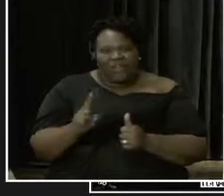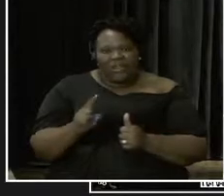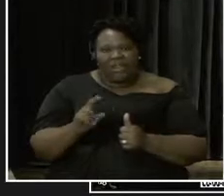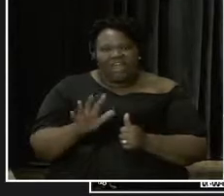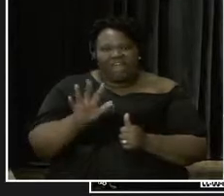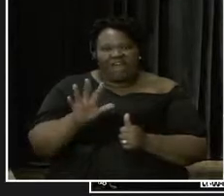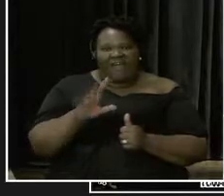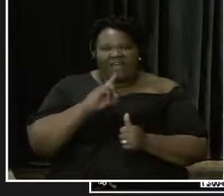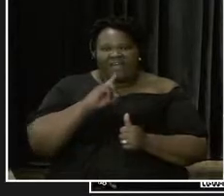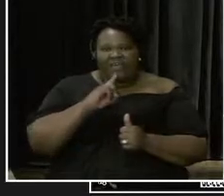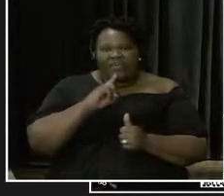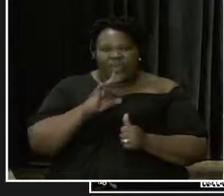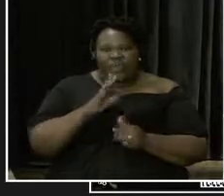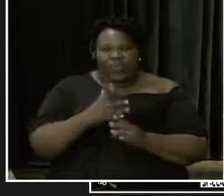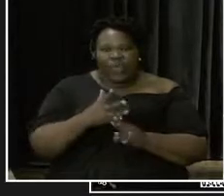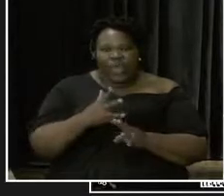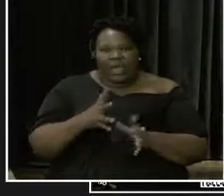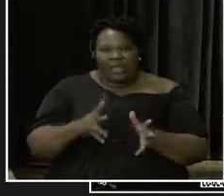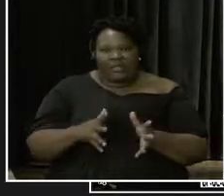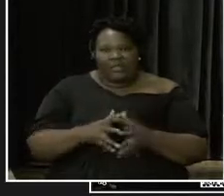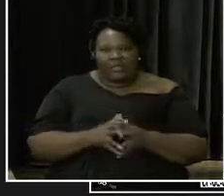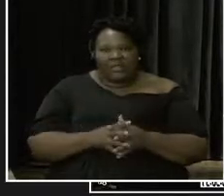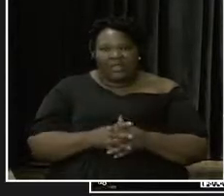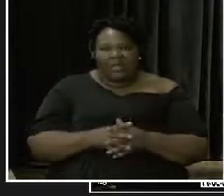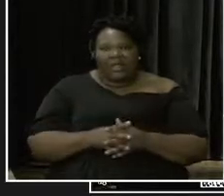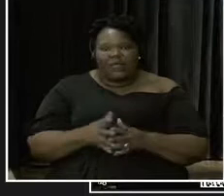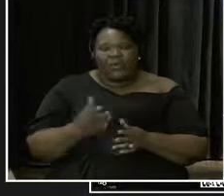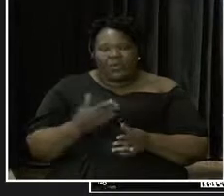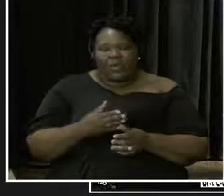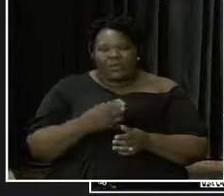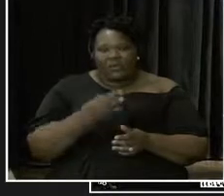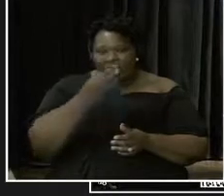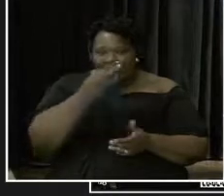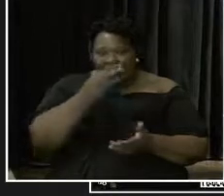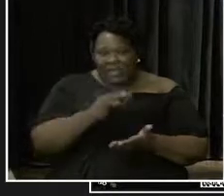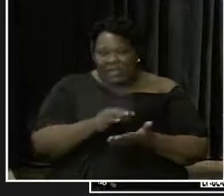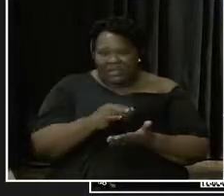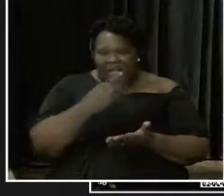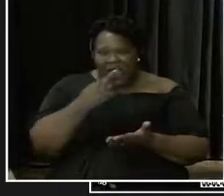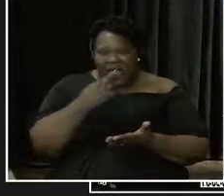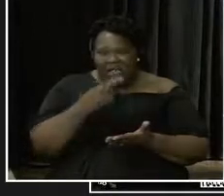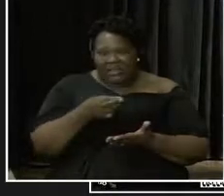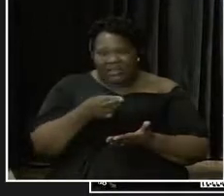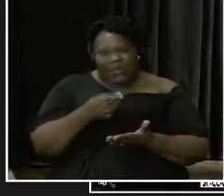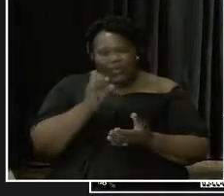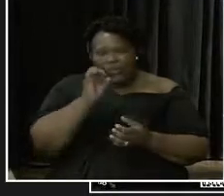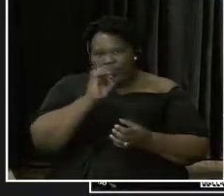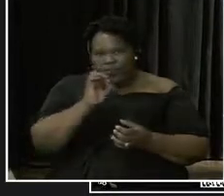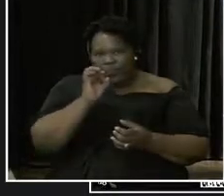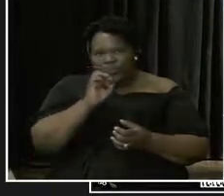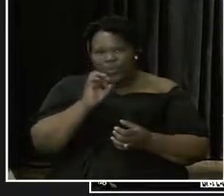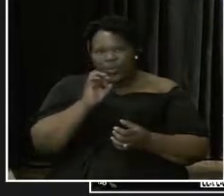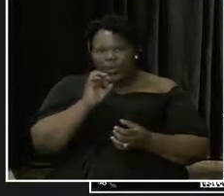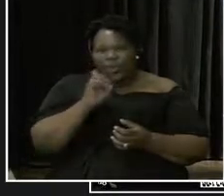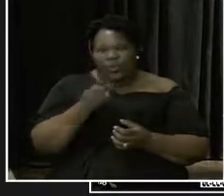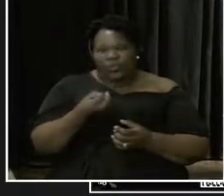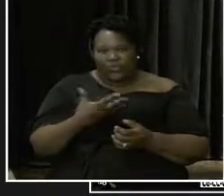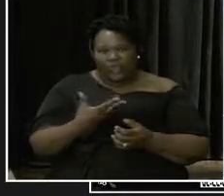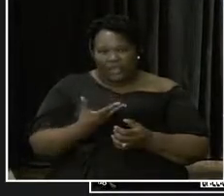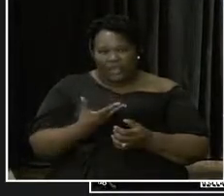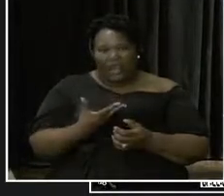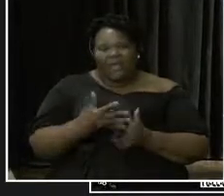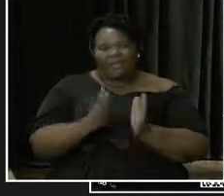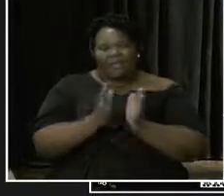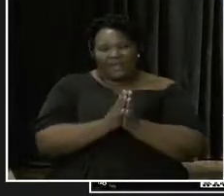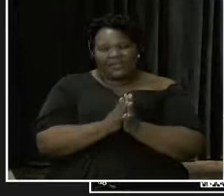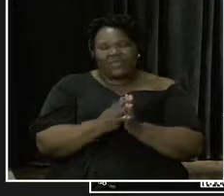5,000 employees. Despite requesting an answer, none has been forthcoming, and I'm hoping in the response, perhaps you will give us an